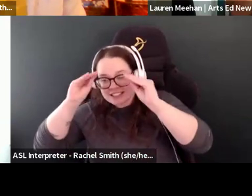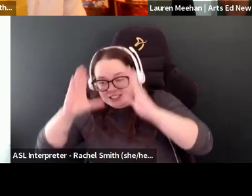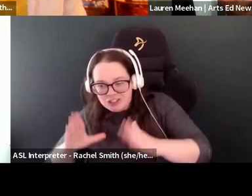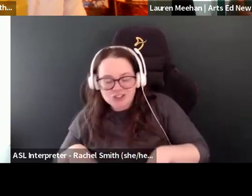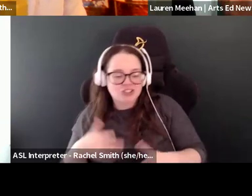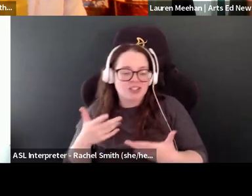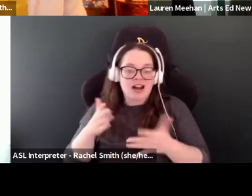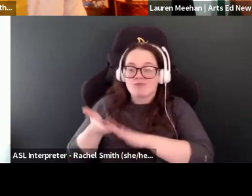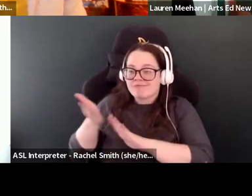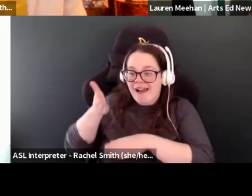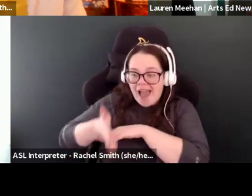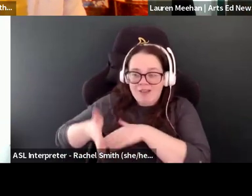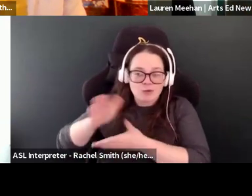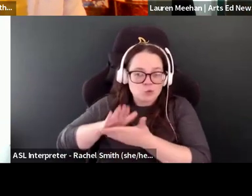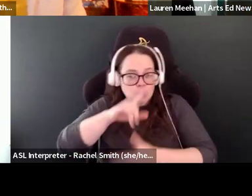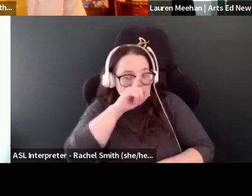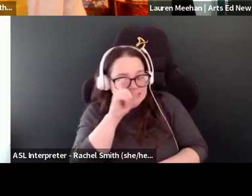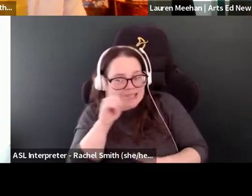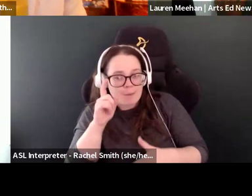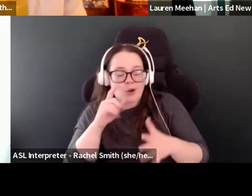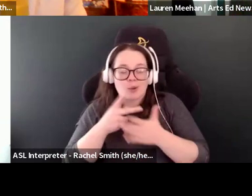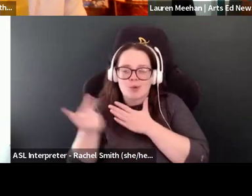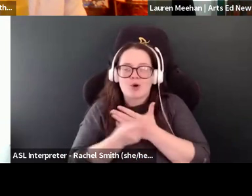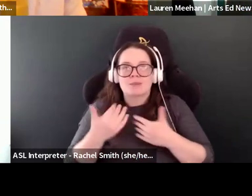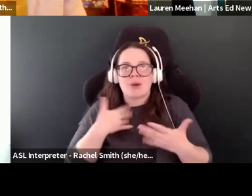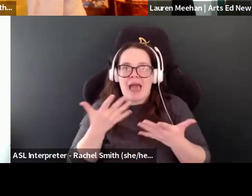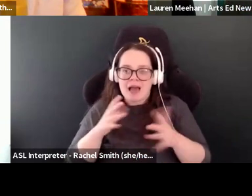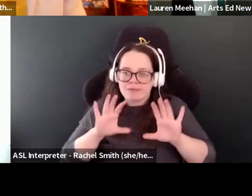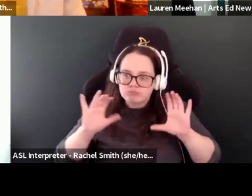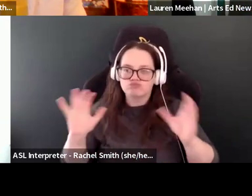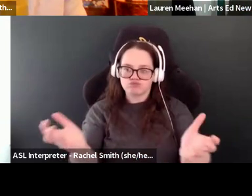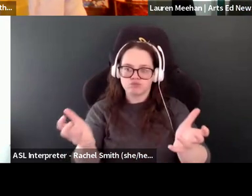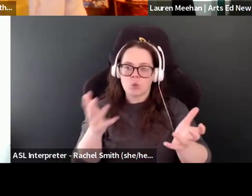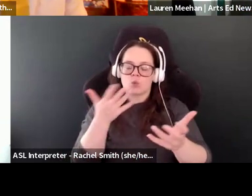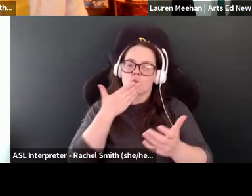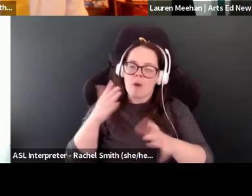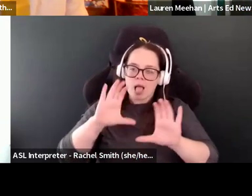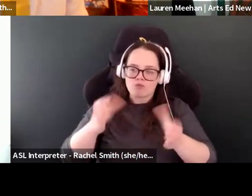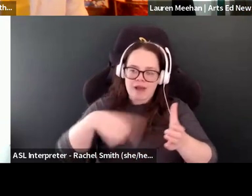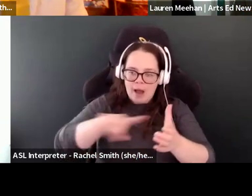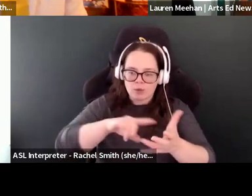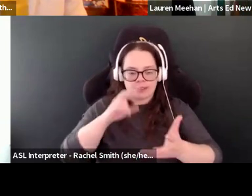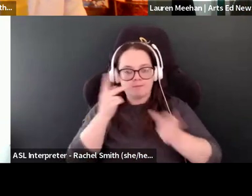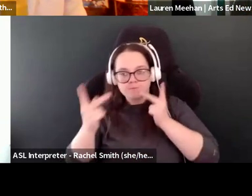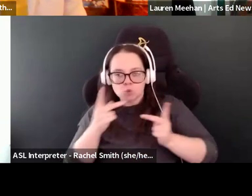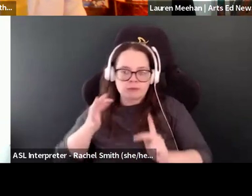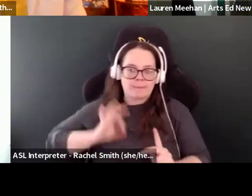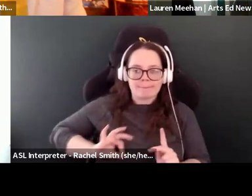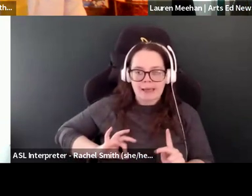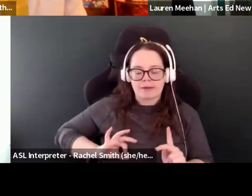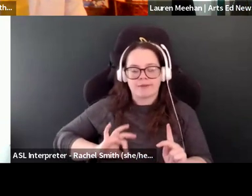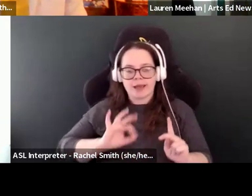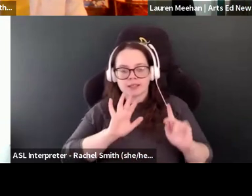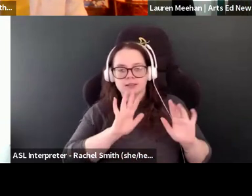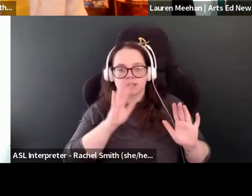have a lot of that 360 view of understanding what the benefits and the rewards are of high quality arts education, while also understanding what the barriers and